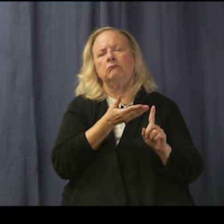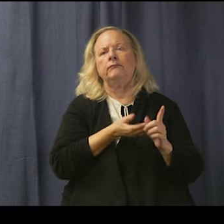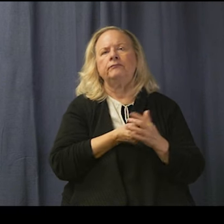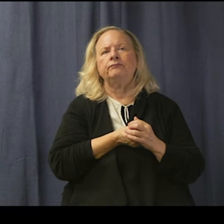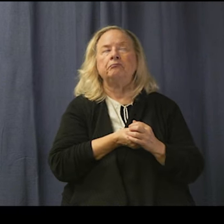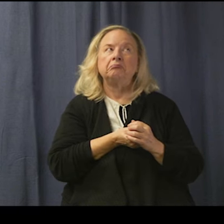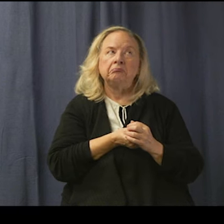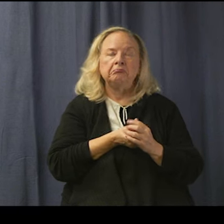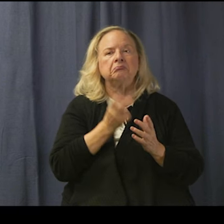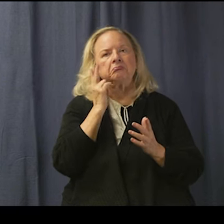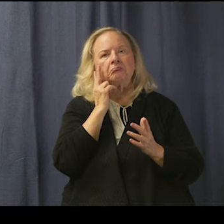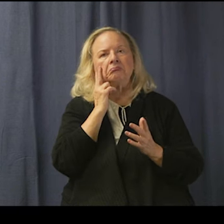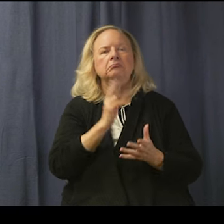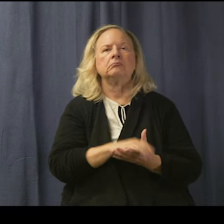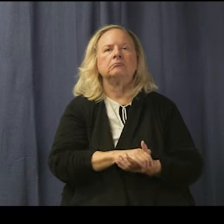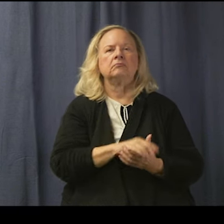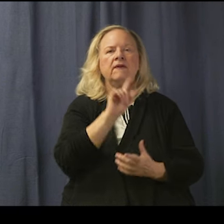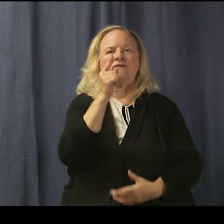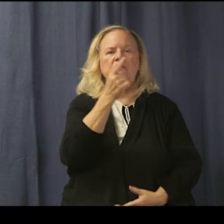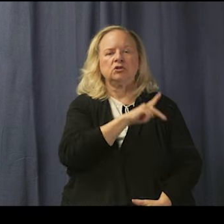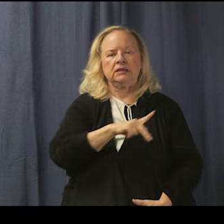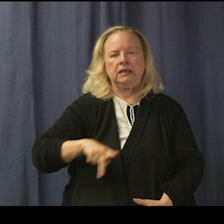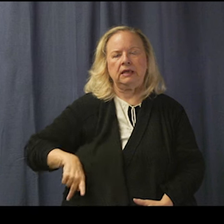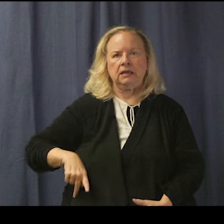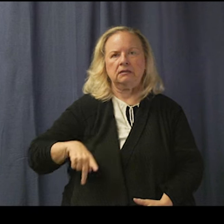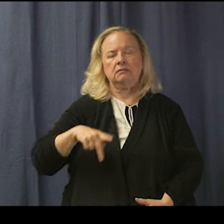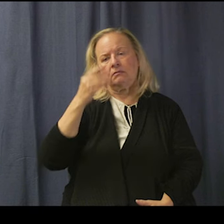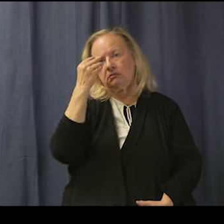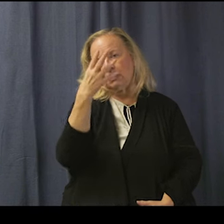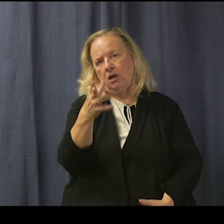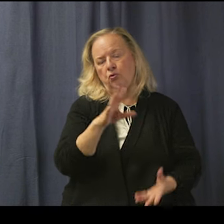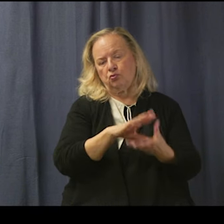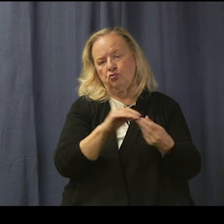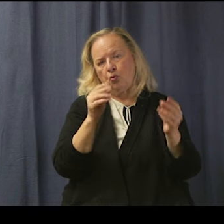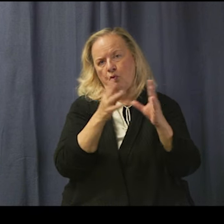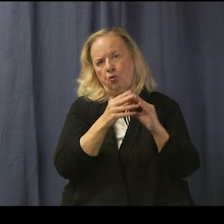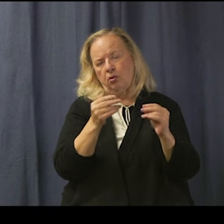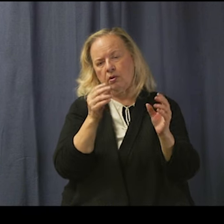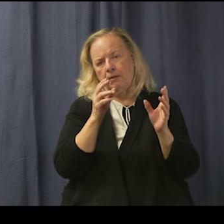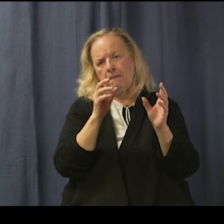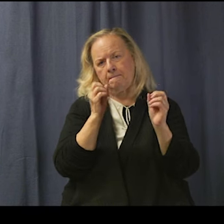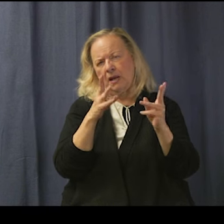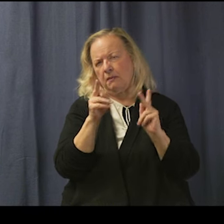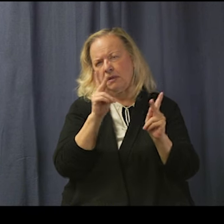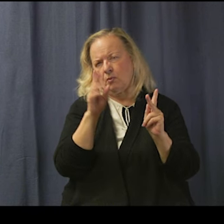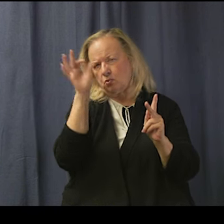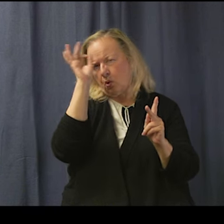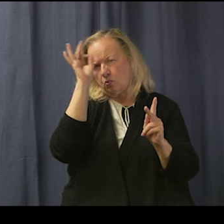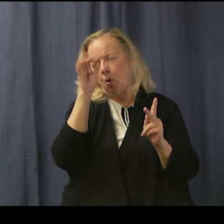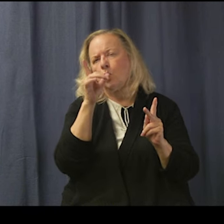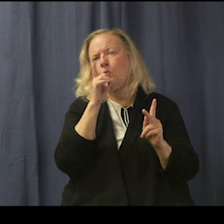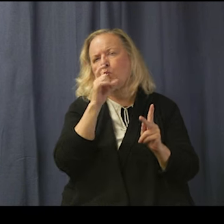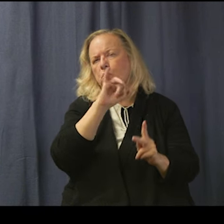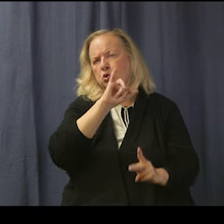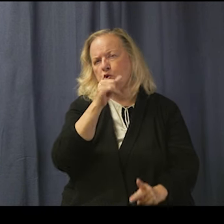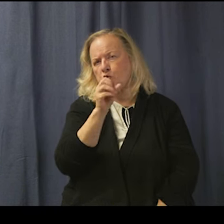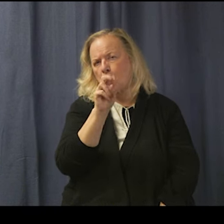Well, let's see. In 1 Kings, I'll also tell you, here's a story that many don't know who Jonah actually